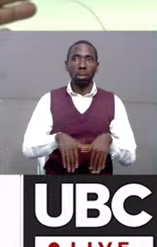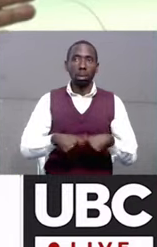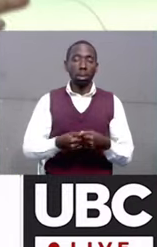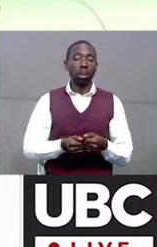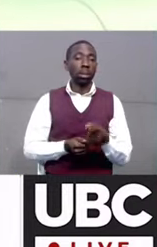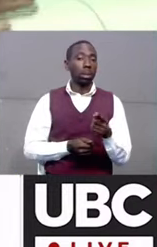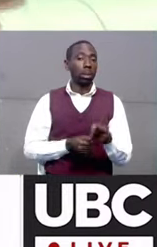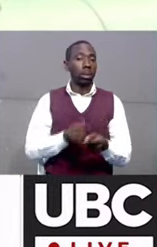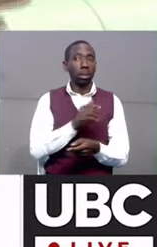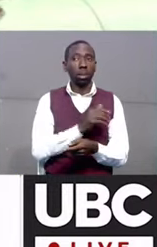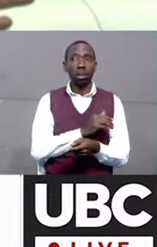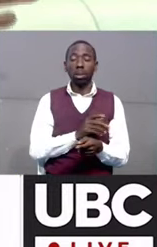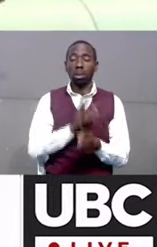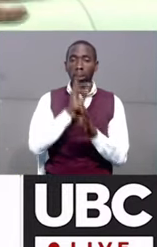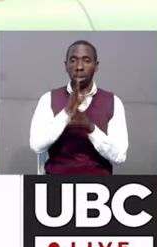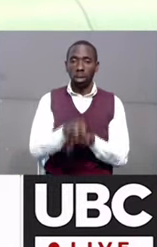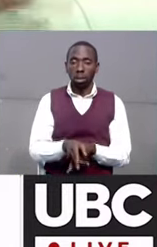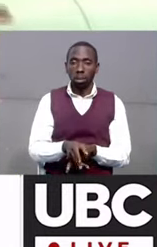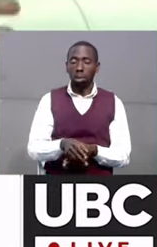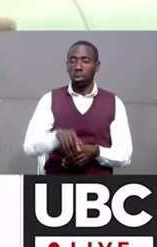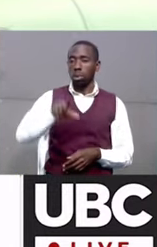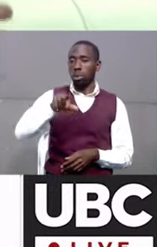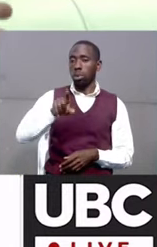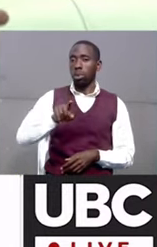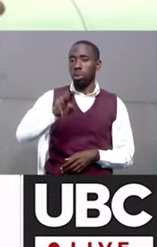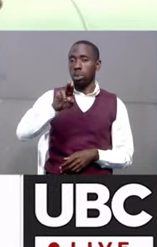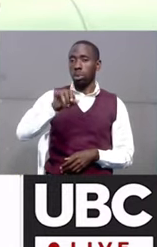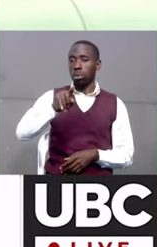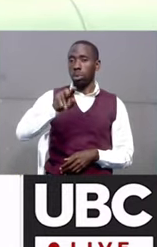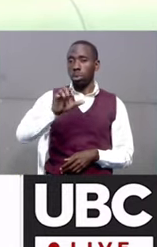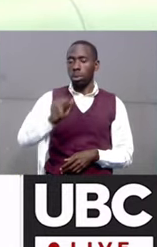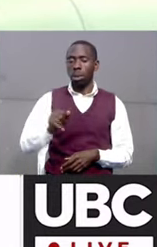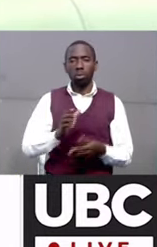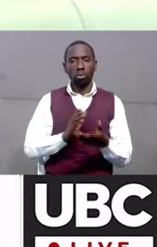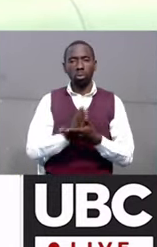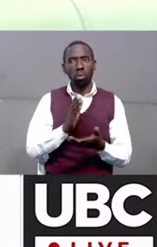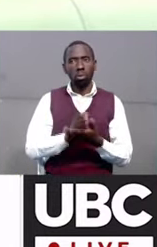Madam... Is Honorable Justin Lumumba in order